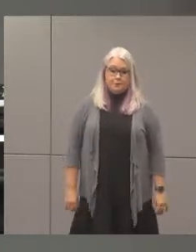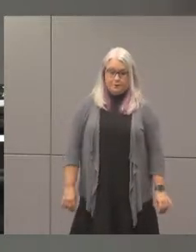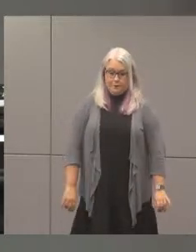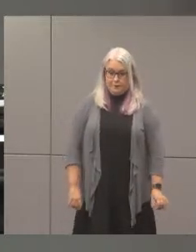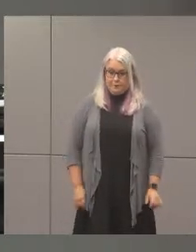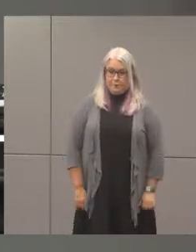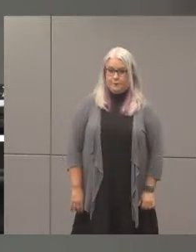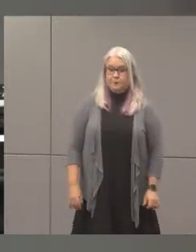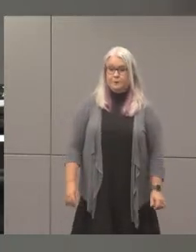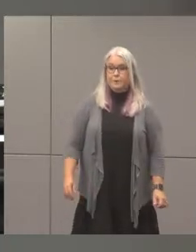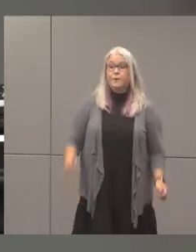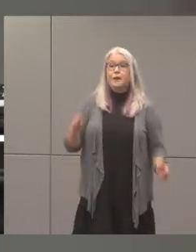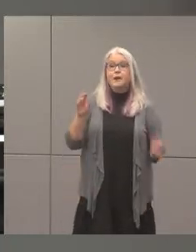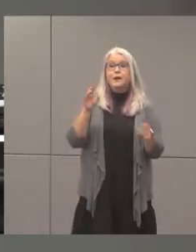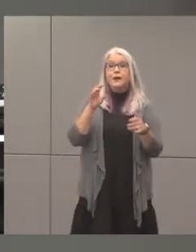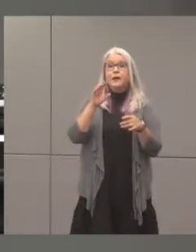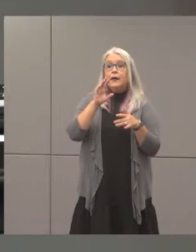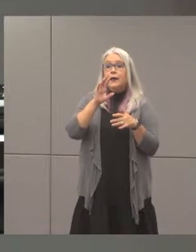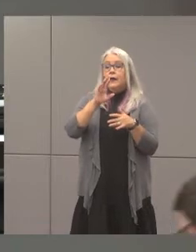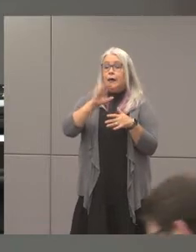Are there any additions to the agenda?